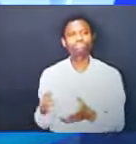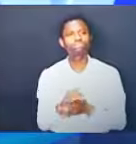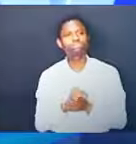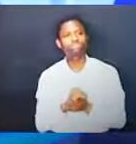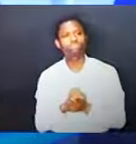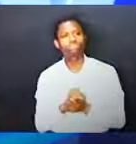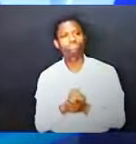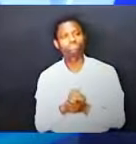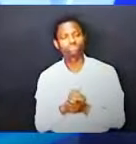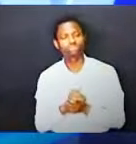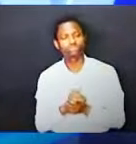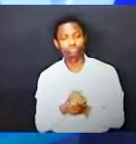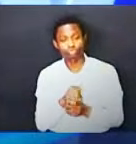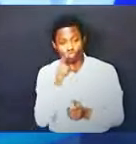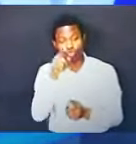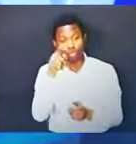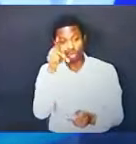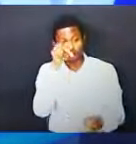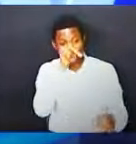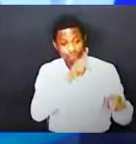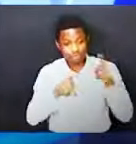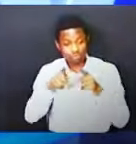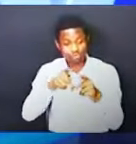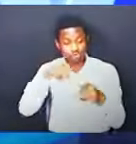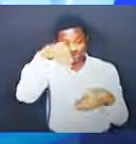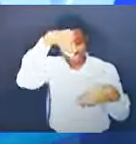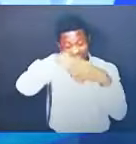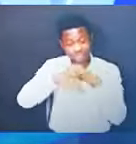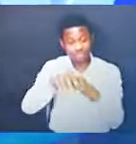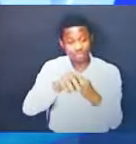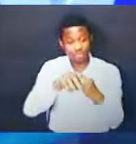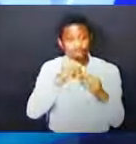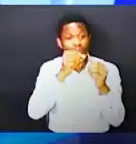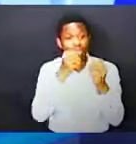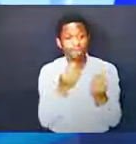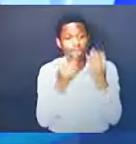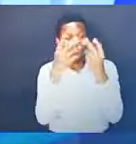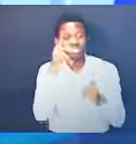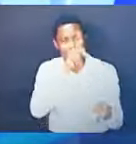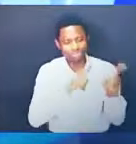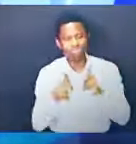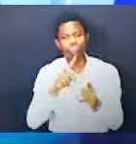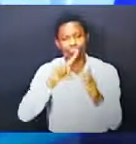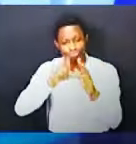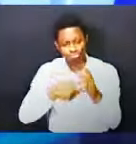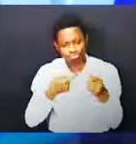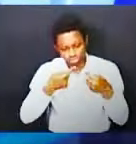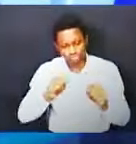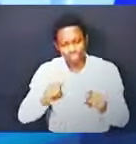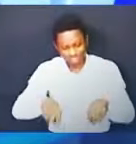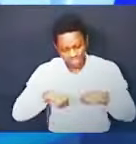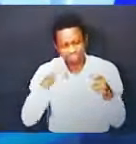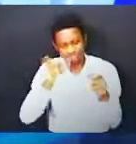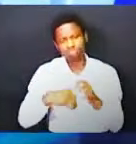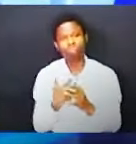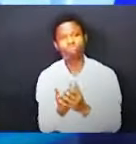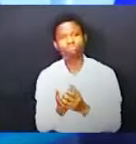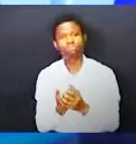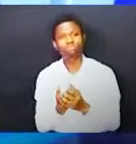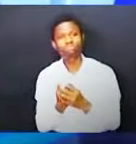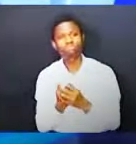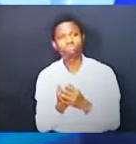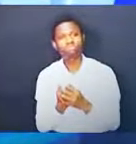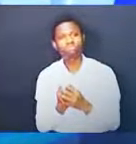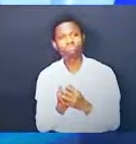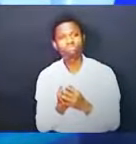kokra nita pa. People among the people. Oye nipa danso a wo nipa nyina. Live that kind of life. Bo sa abrabo no.